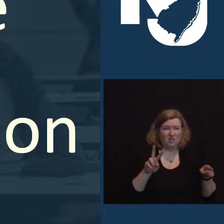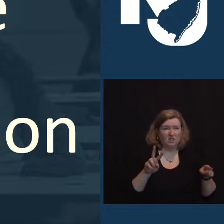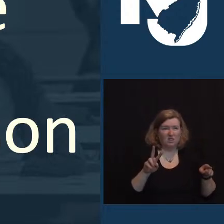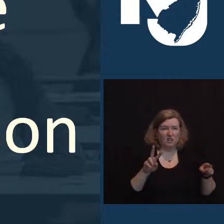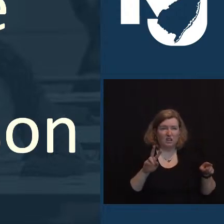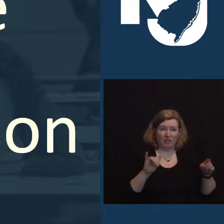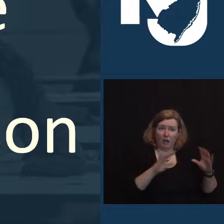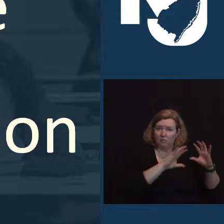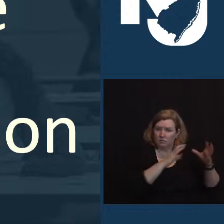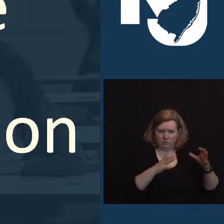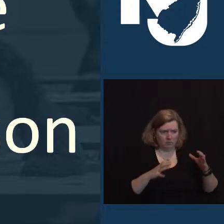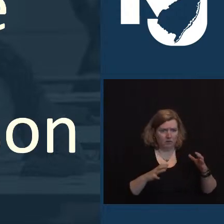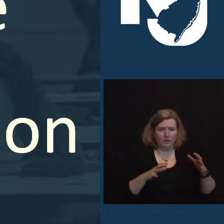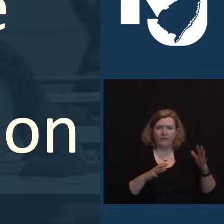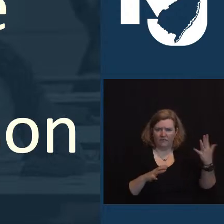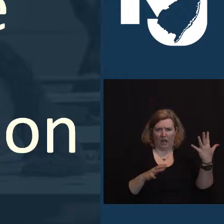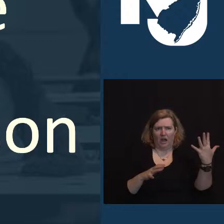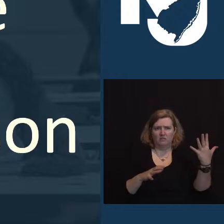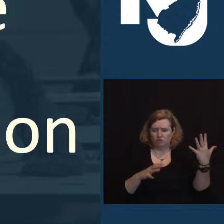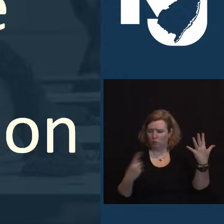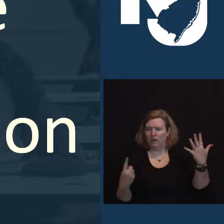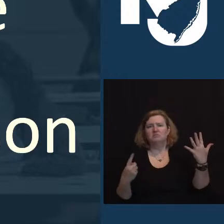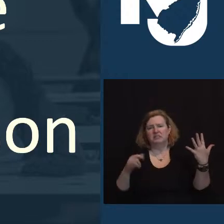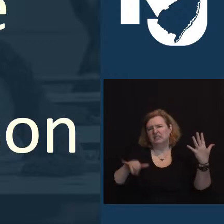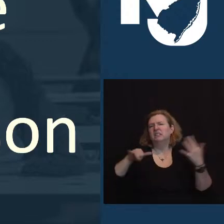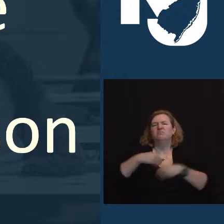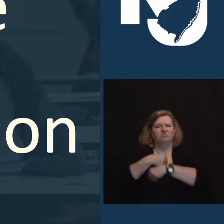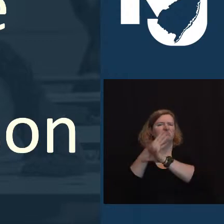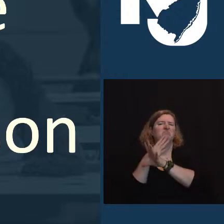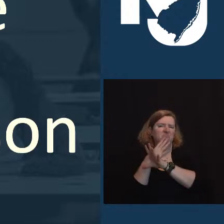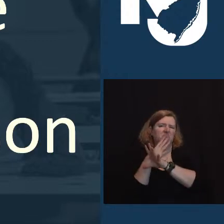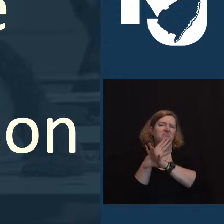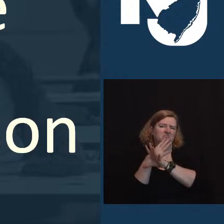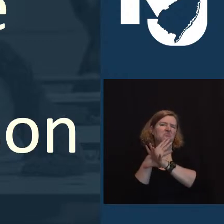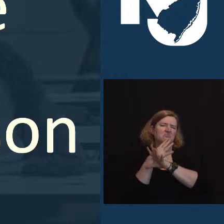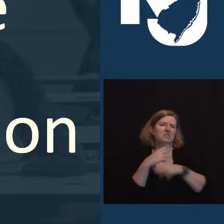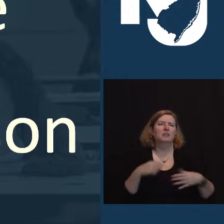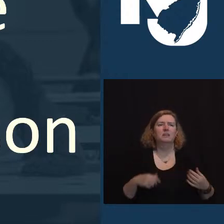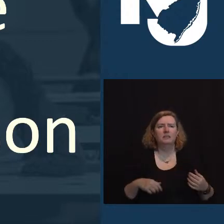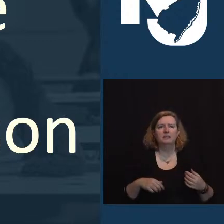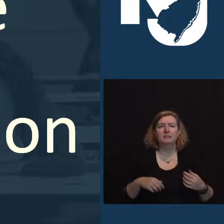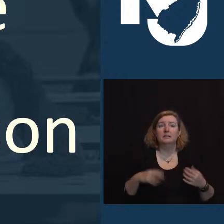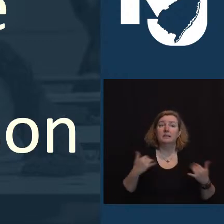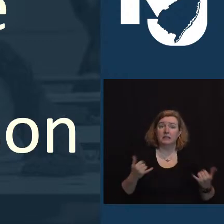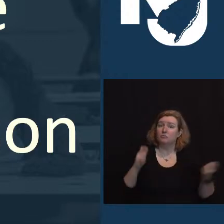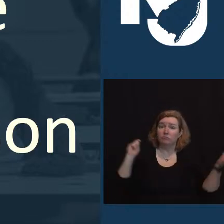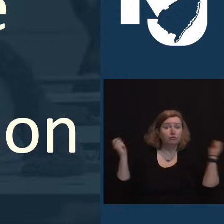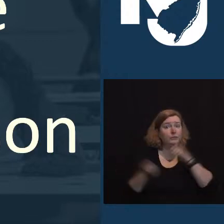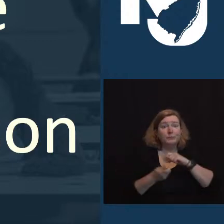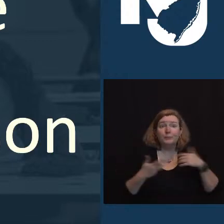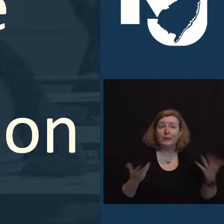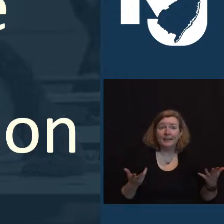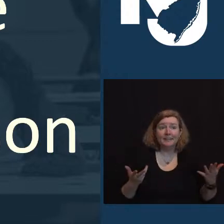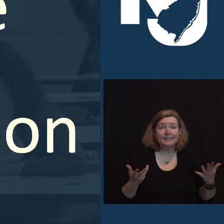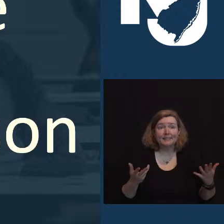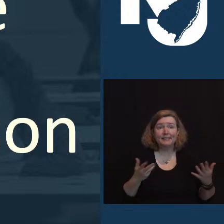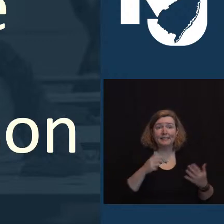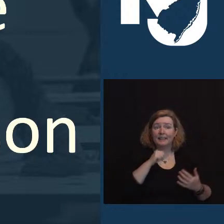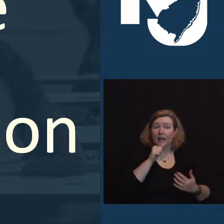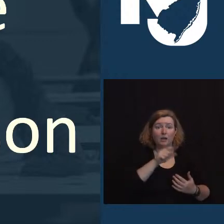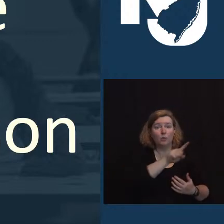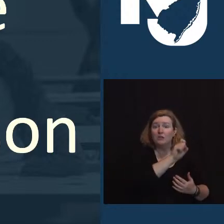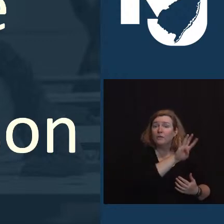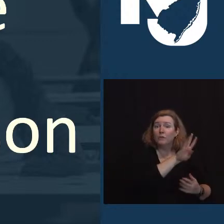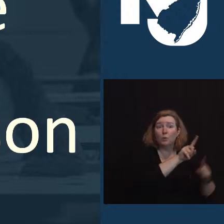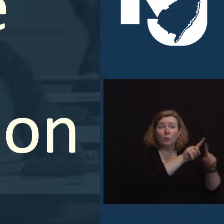charter, Renaissance schools, special services schools. Today, that number is not 142, it's now down to